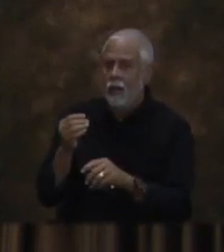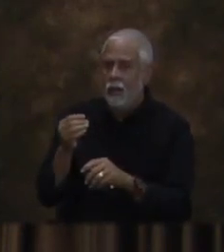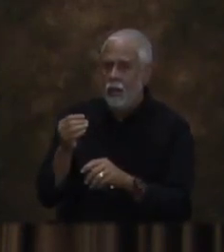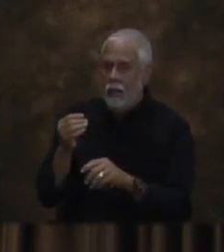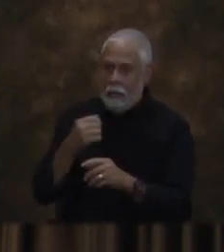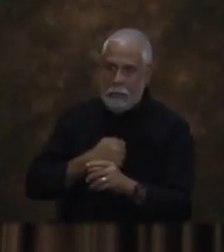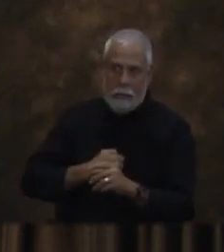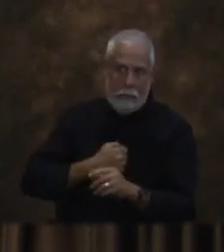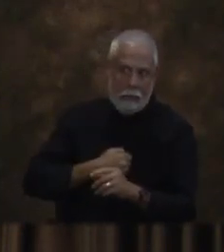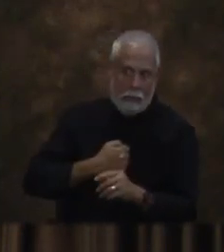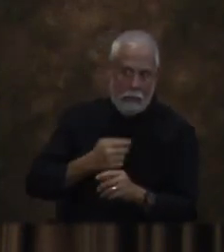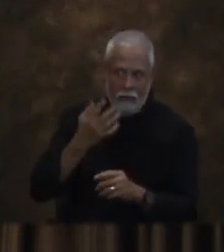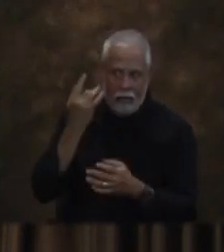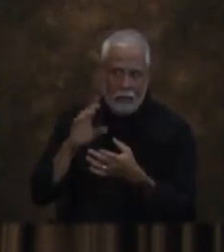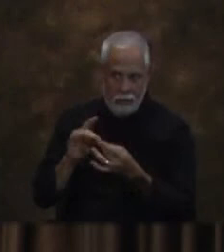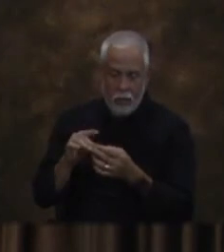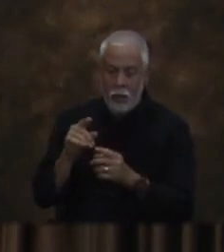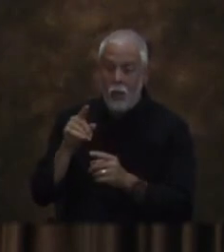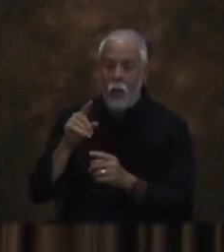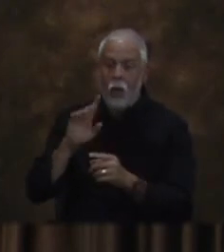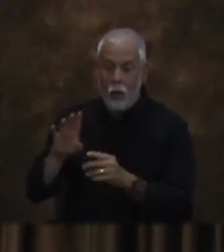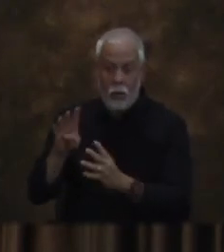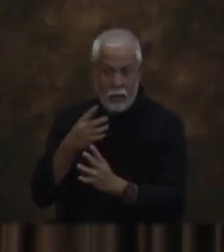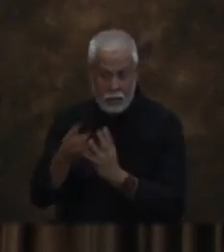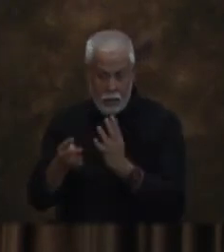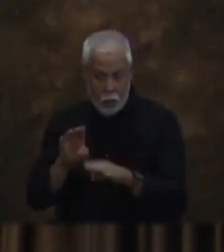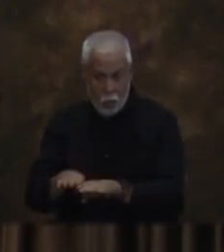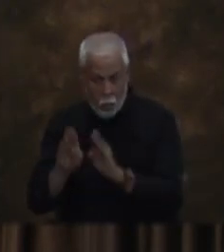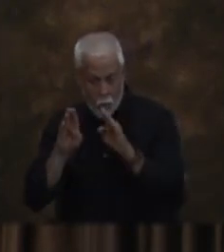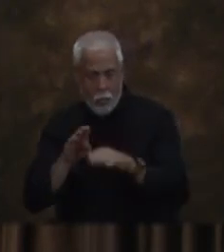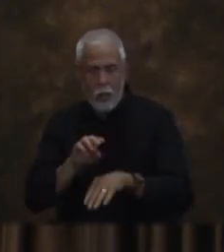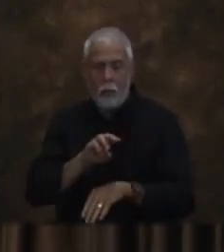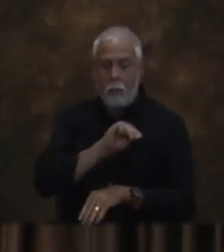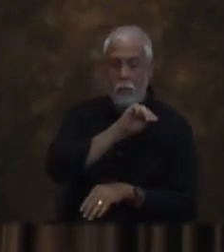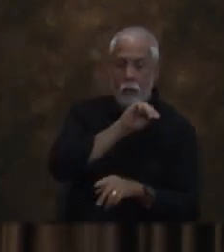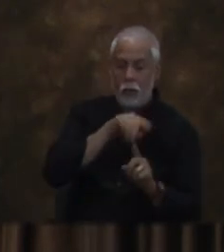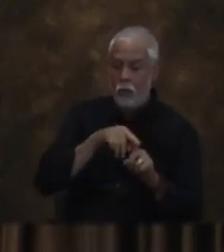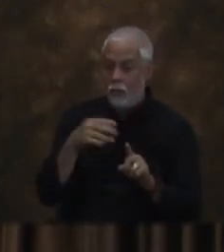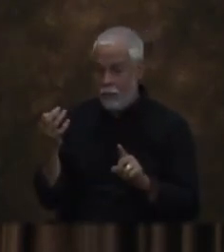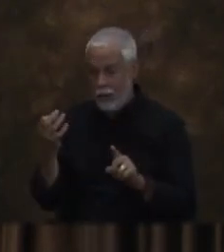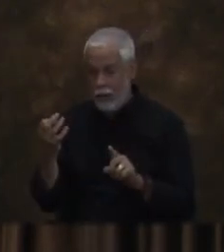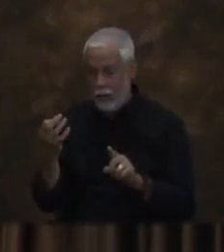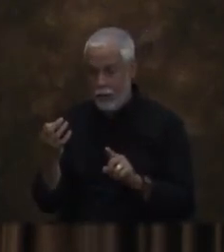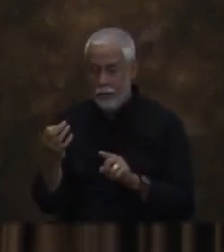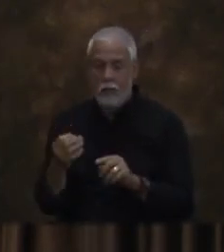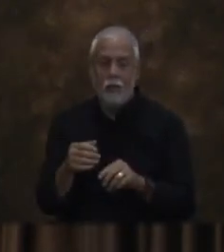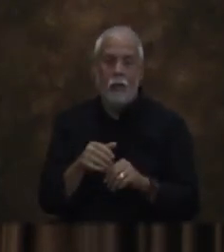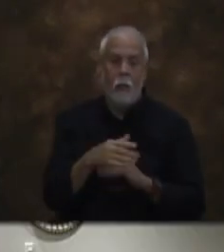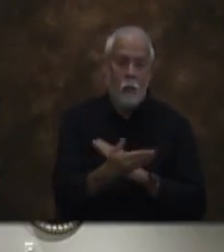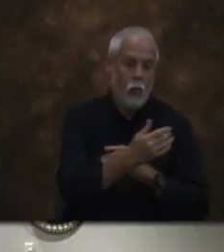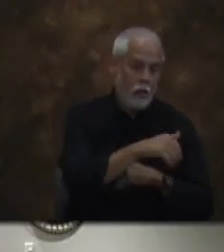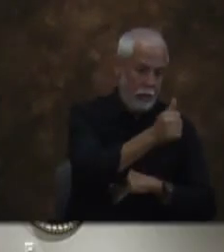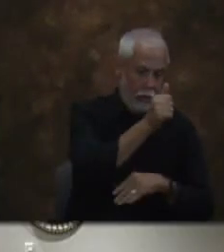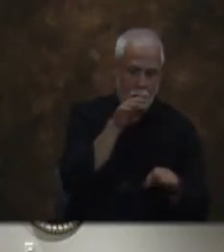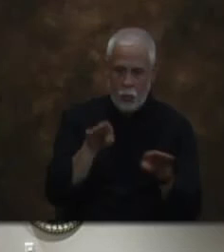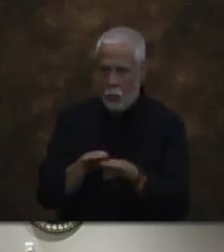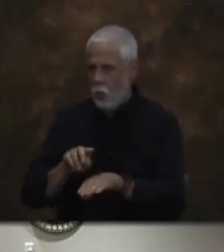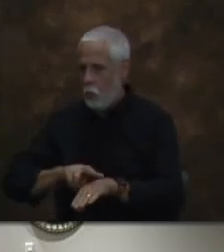I apologize if I didn't mention it. Those hours will be Monday through Friday, 10 to 2. Thank you.